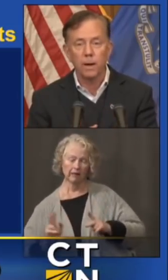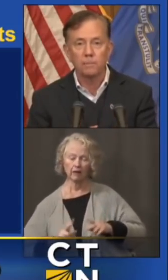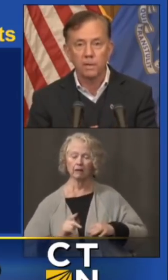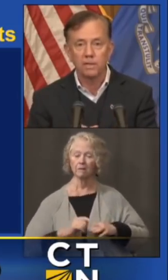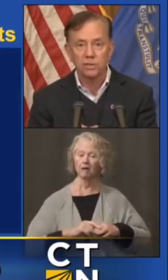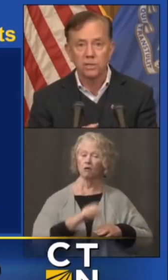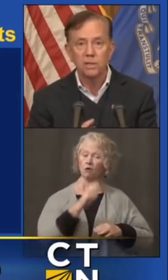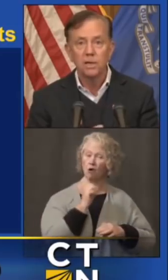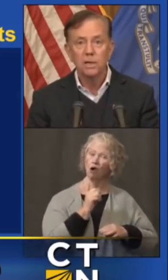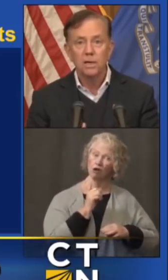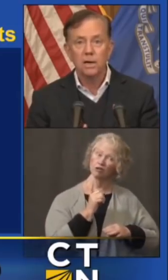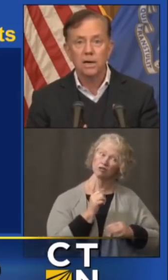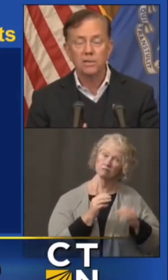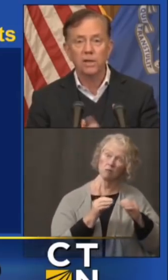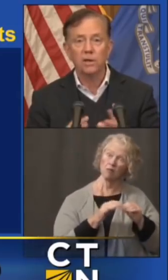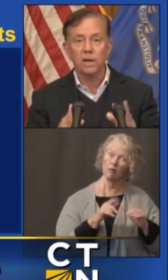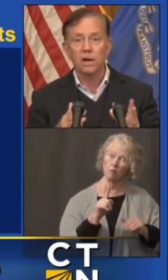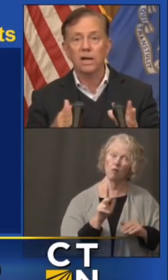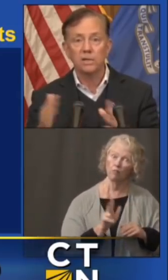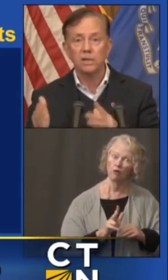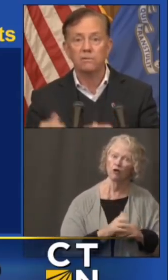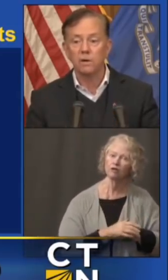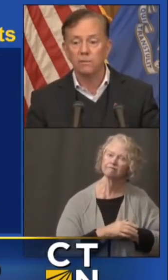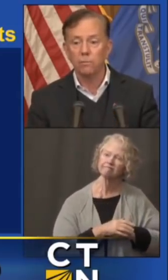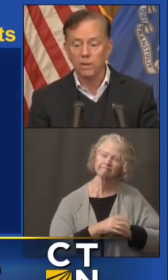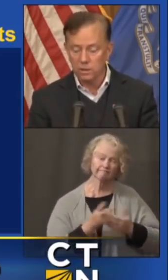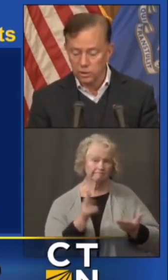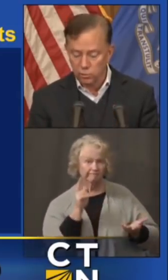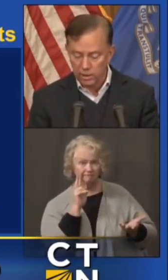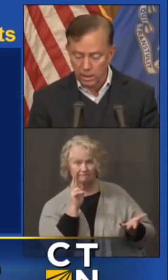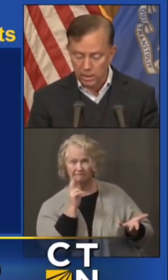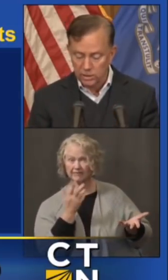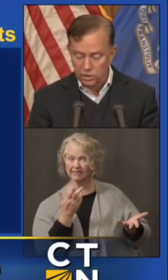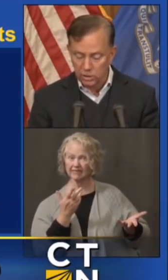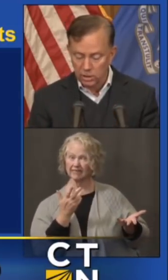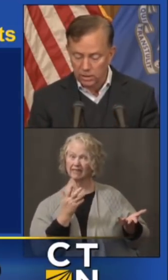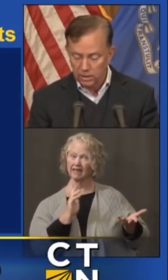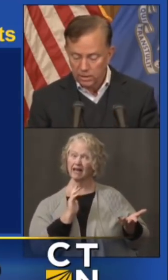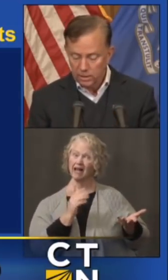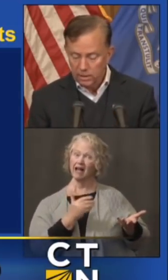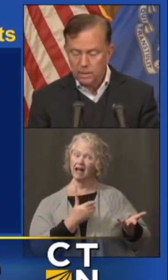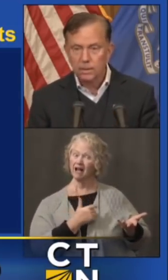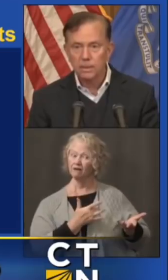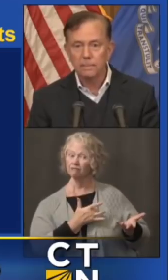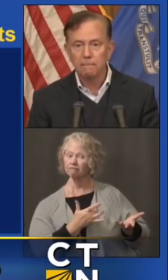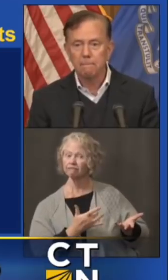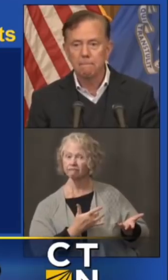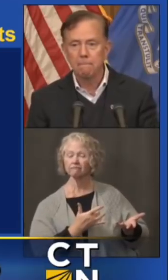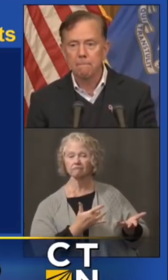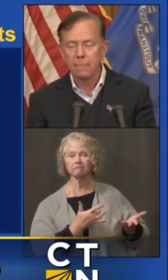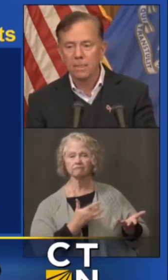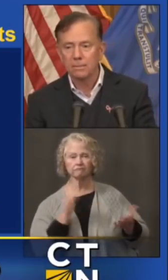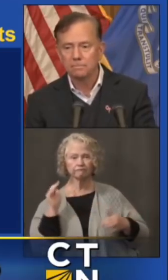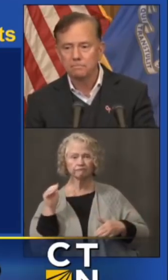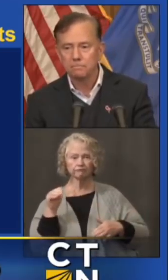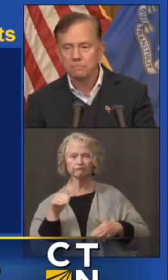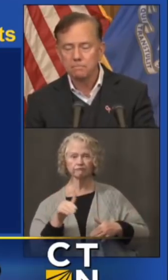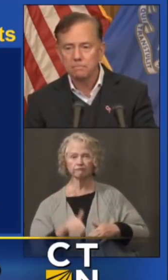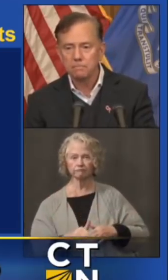of our population, I think you get an idea of what the trend lines are. I'll